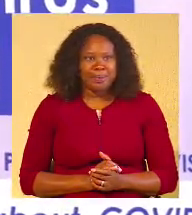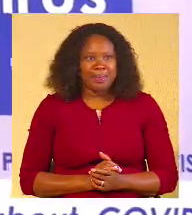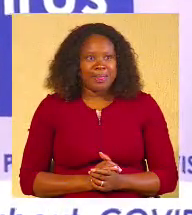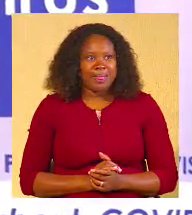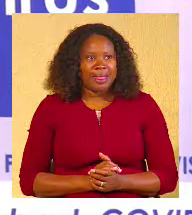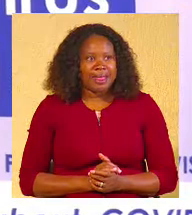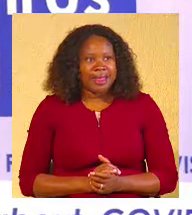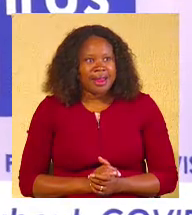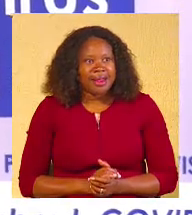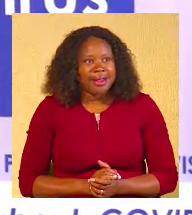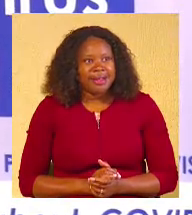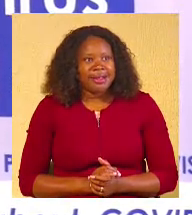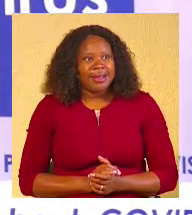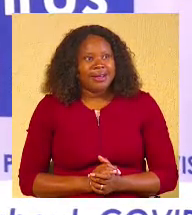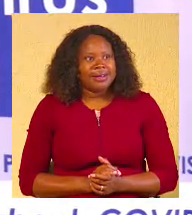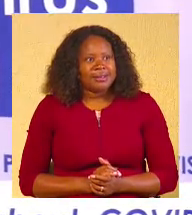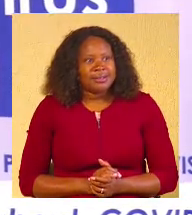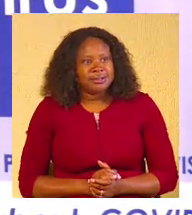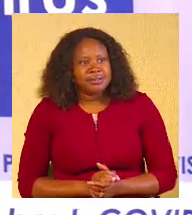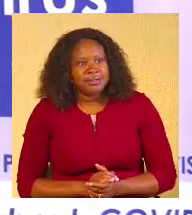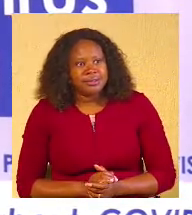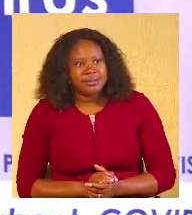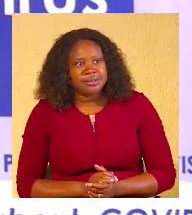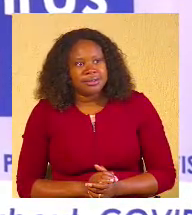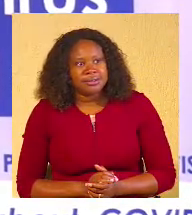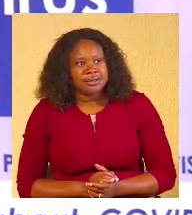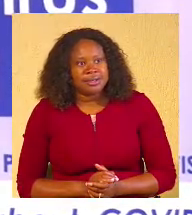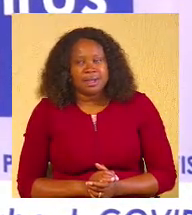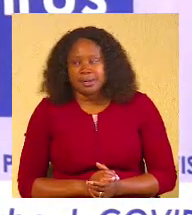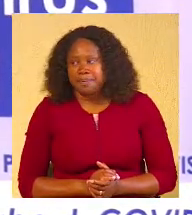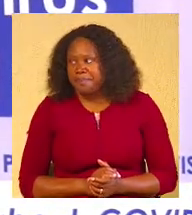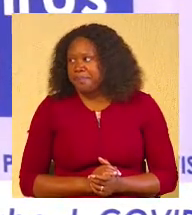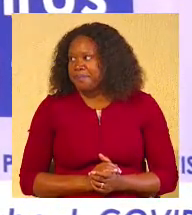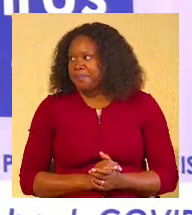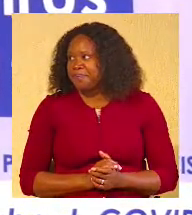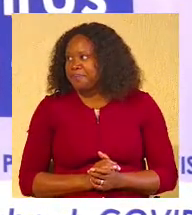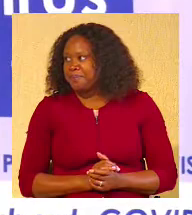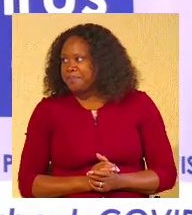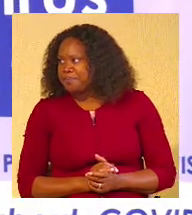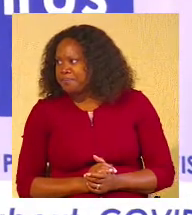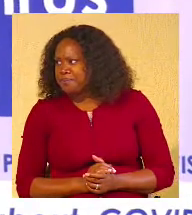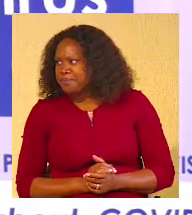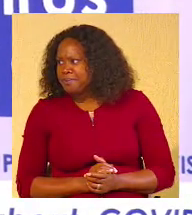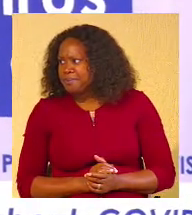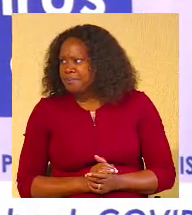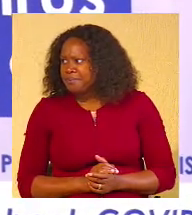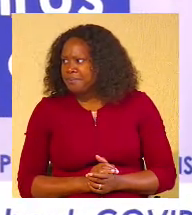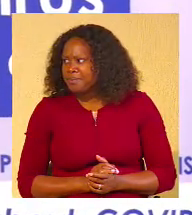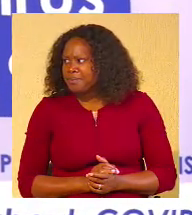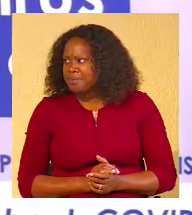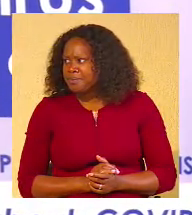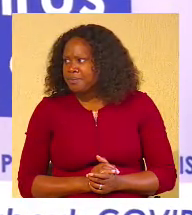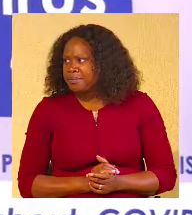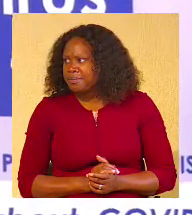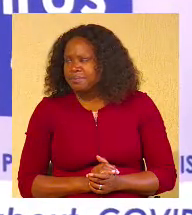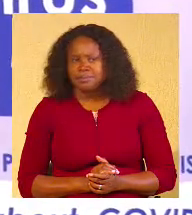Good afternoon, Honorable. I'm Wilka Kayoko from UNREP Online. Regarding the youth that have